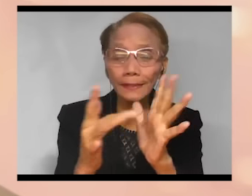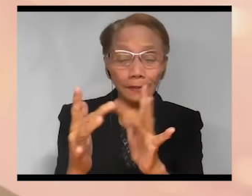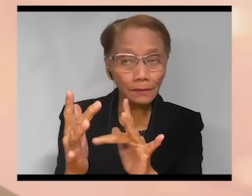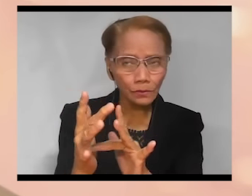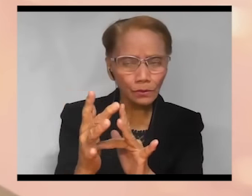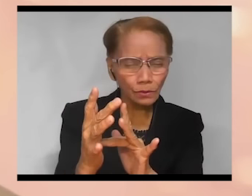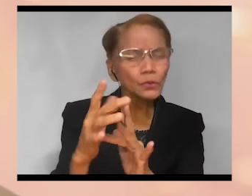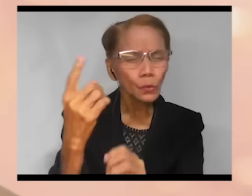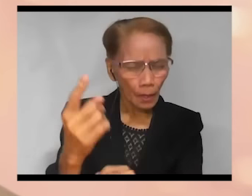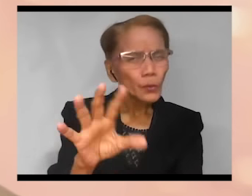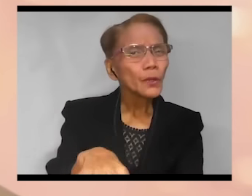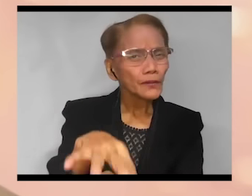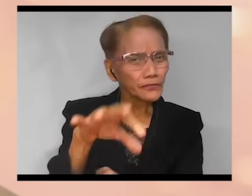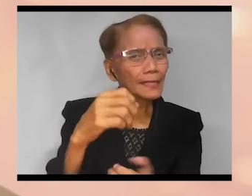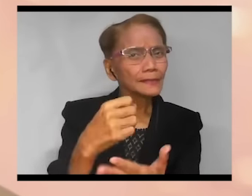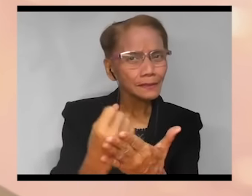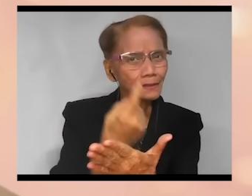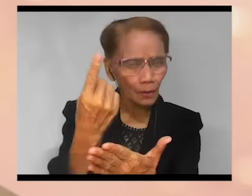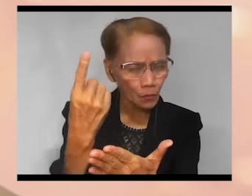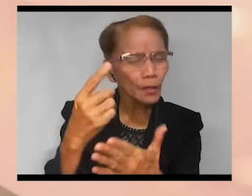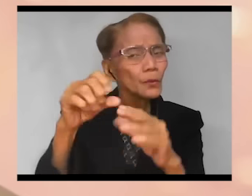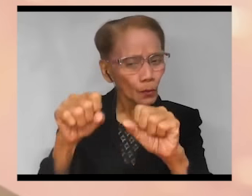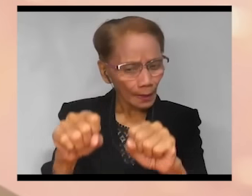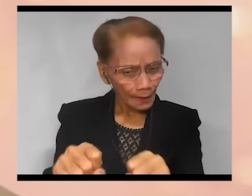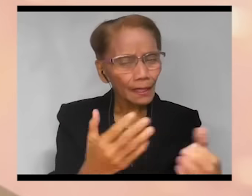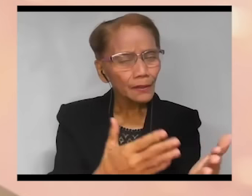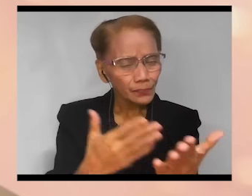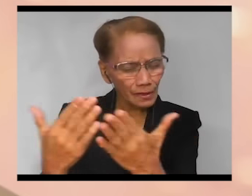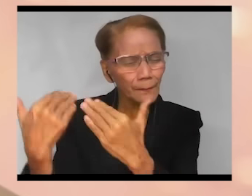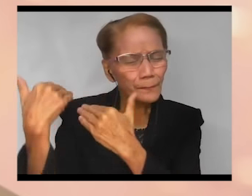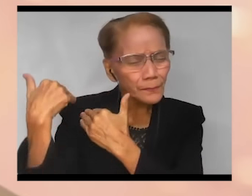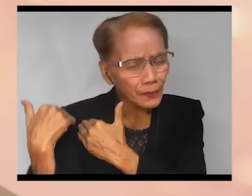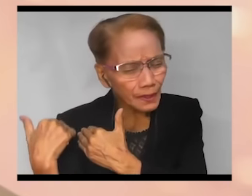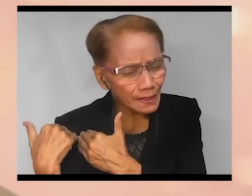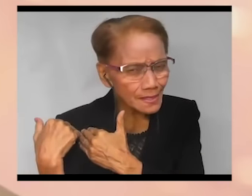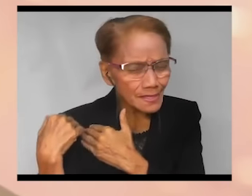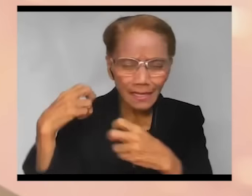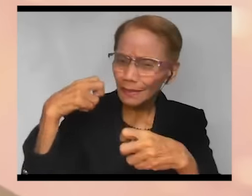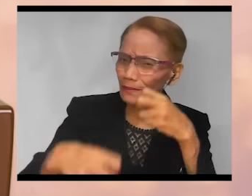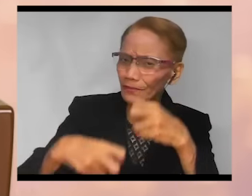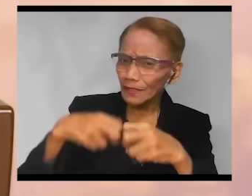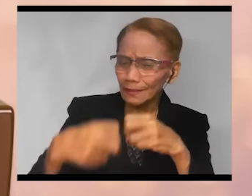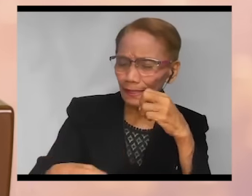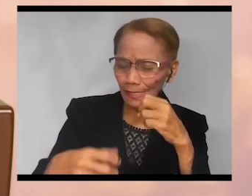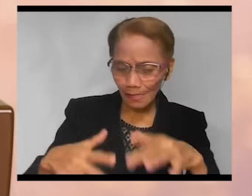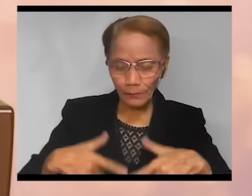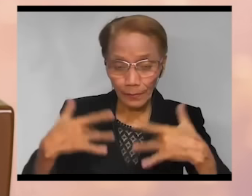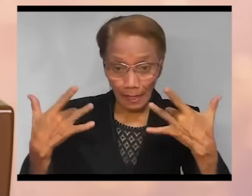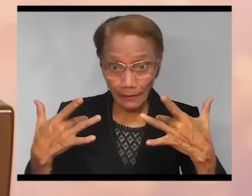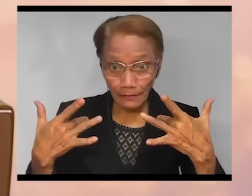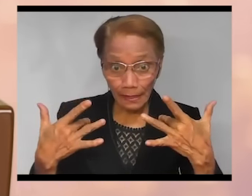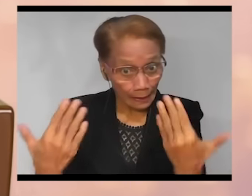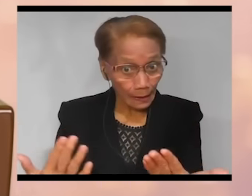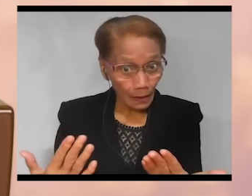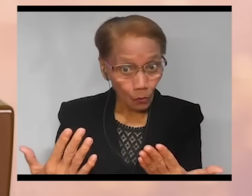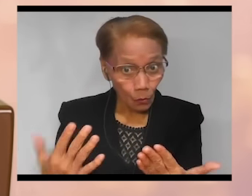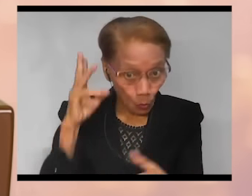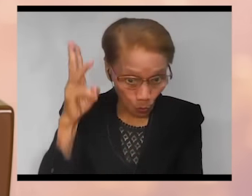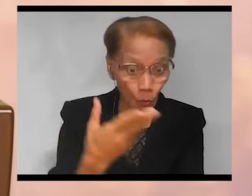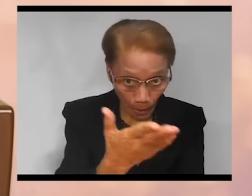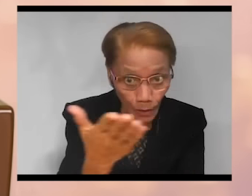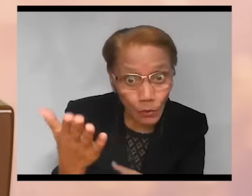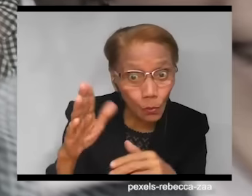find someone who would carry with them the burdens and difficulties of life. Will you walk with